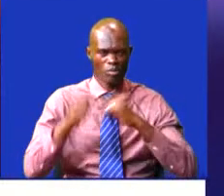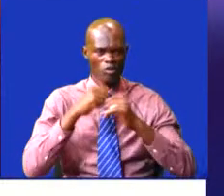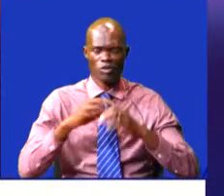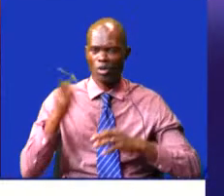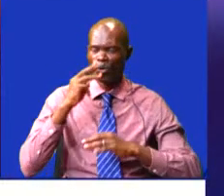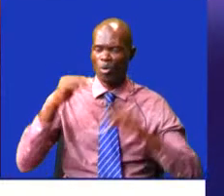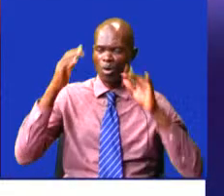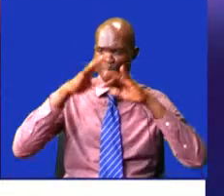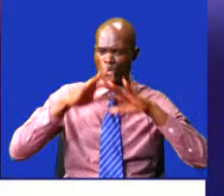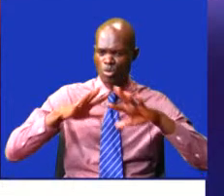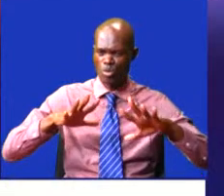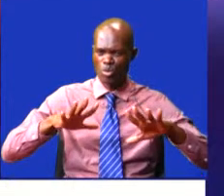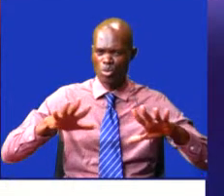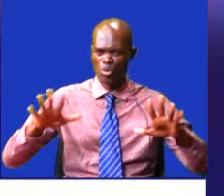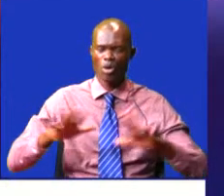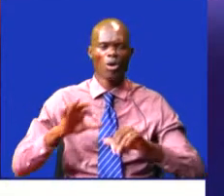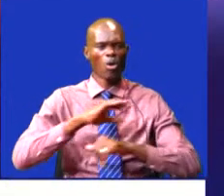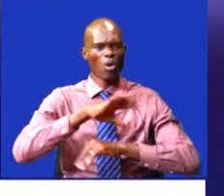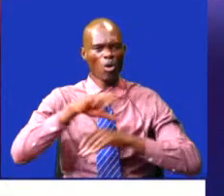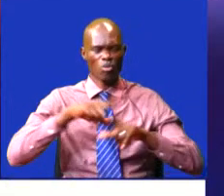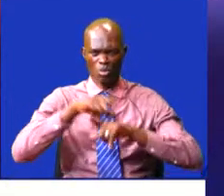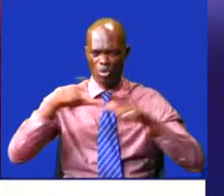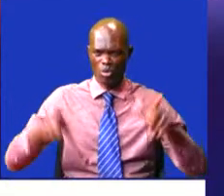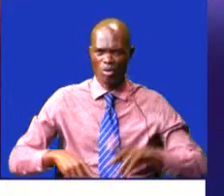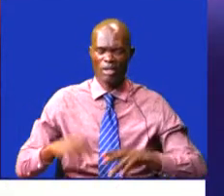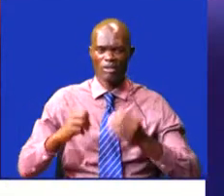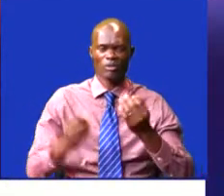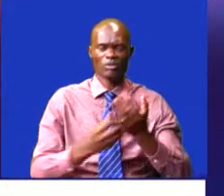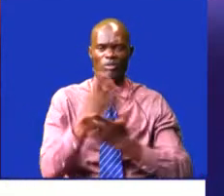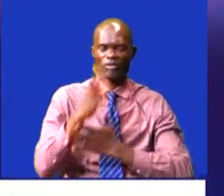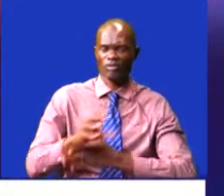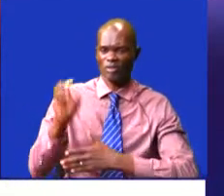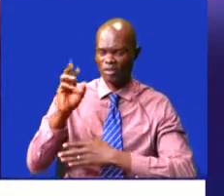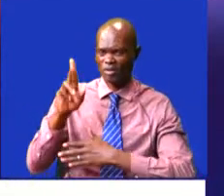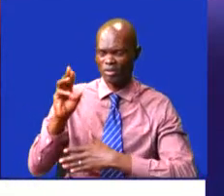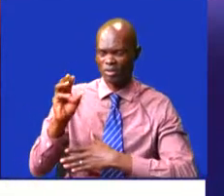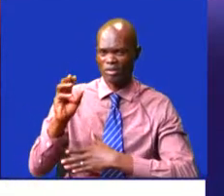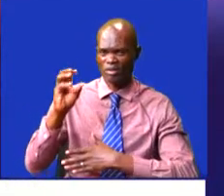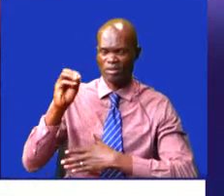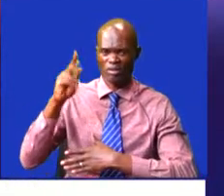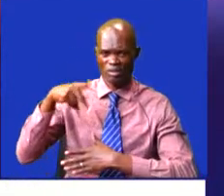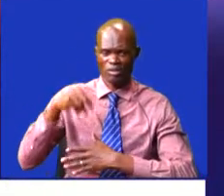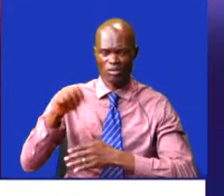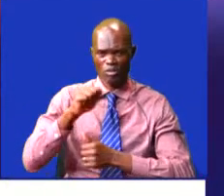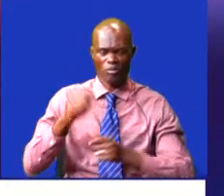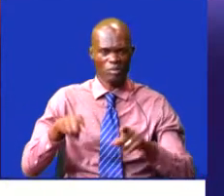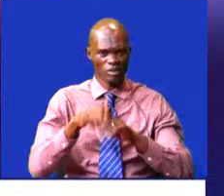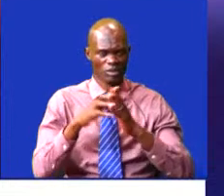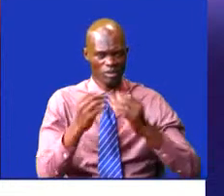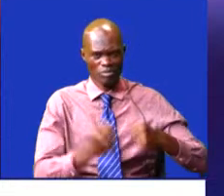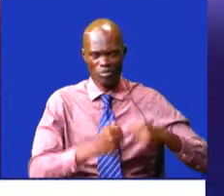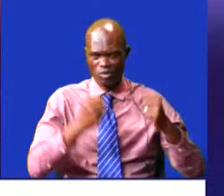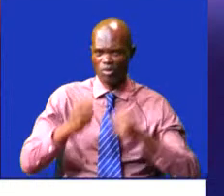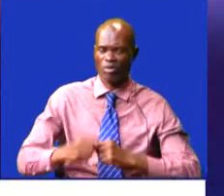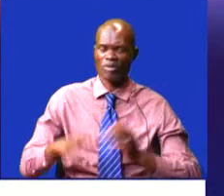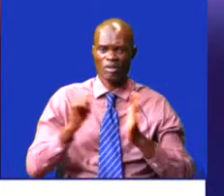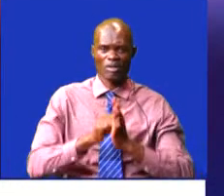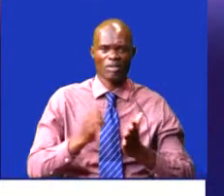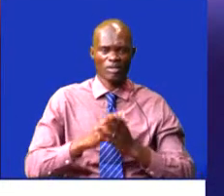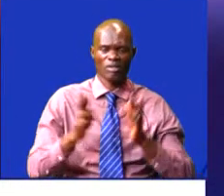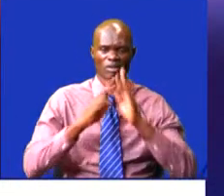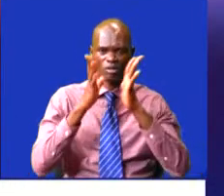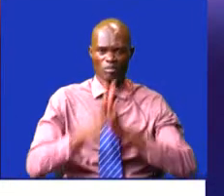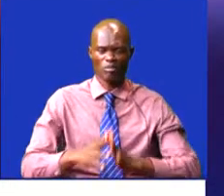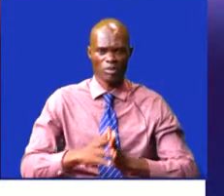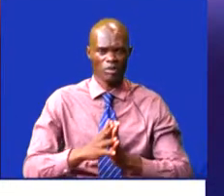mane oywero pote gi kachiel kod cham bende ne gisepidho e pote gi goeko nyake na mataro mar Lolwe. Ler ma kamae ni koro